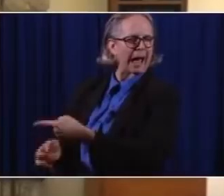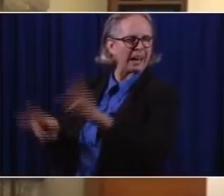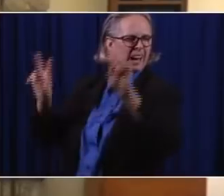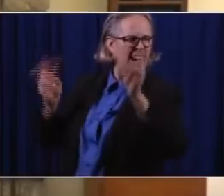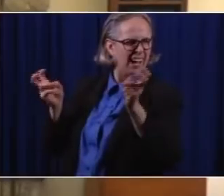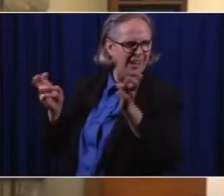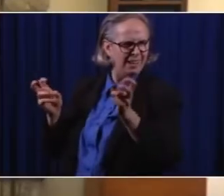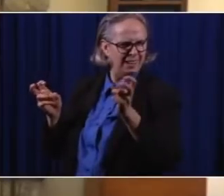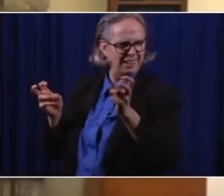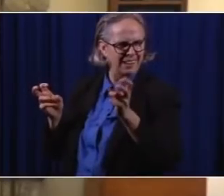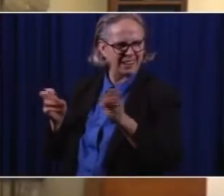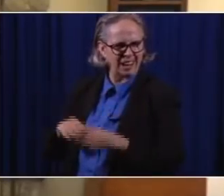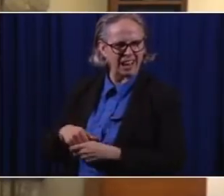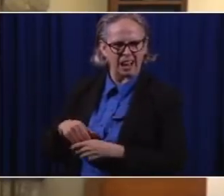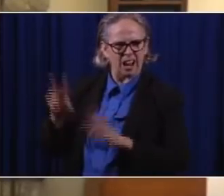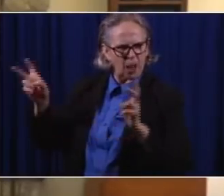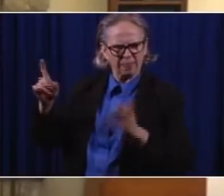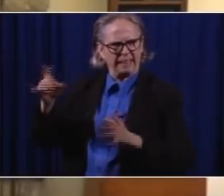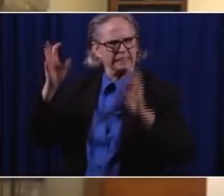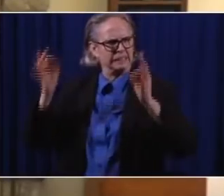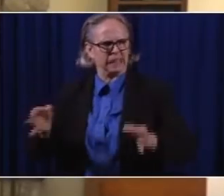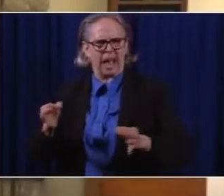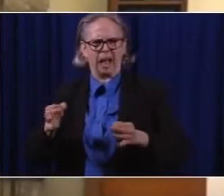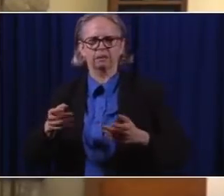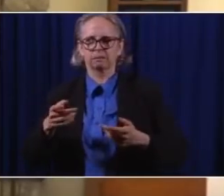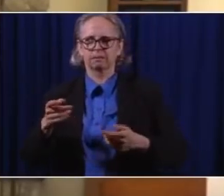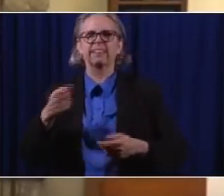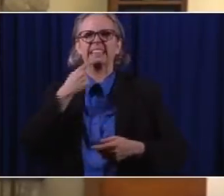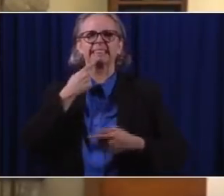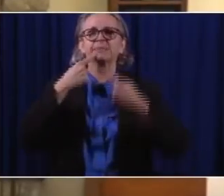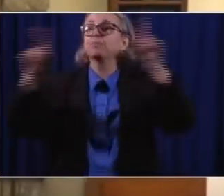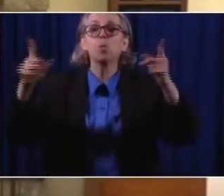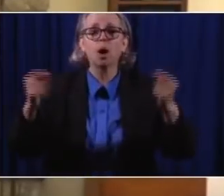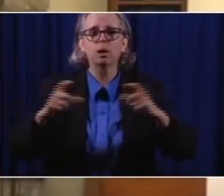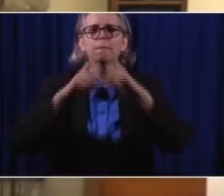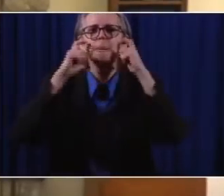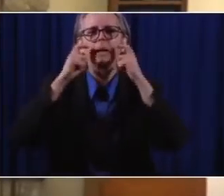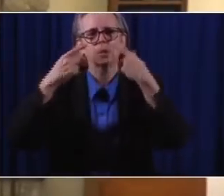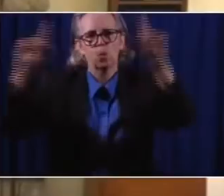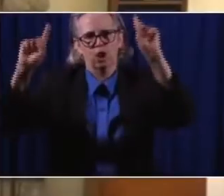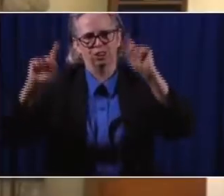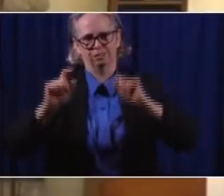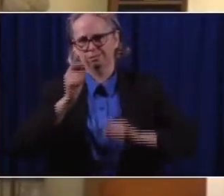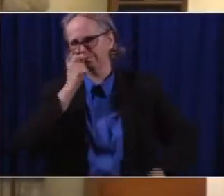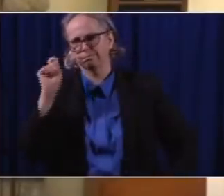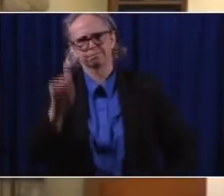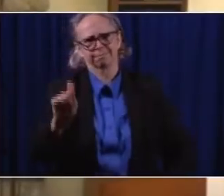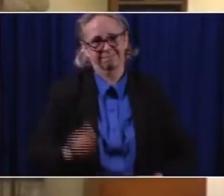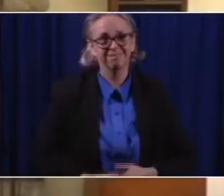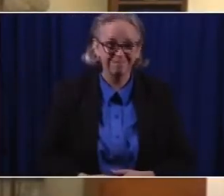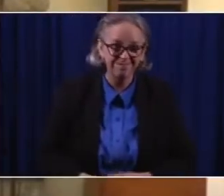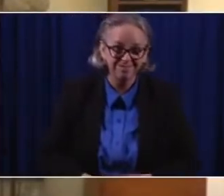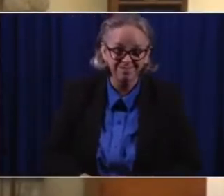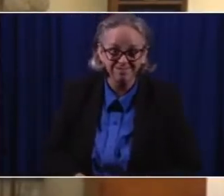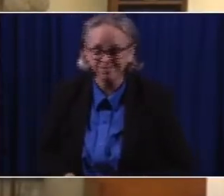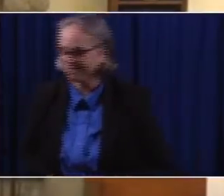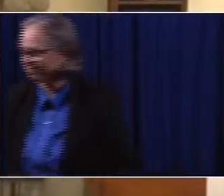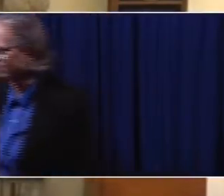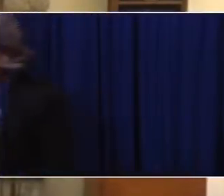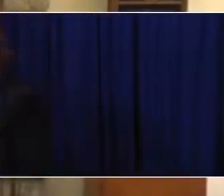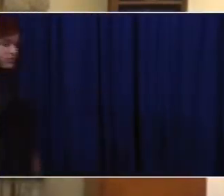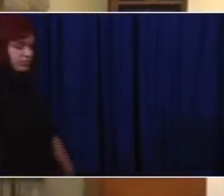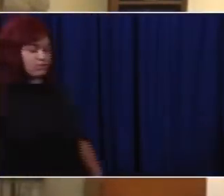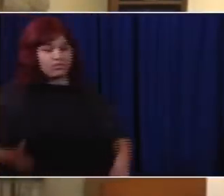work and masks are needed. Next question is from Marty Schladen at the Ohio Capitol Journal. Hey,